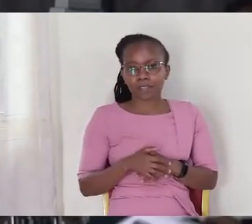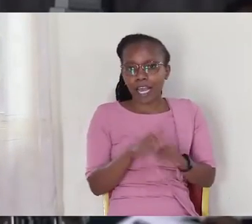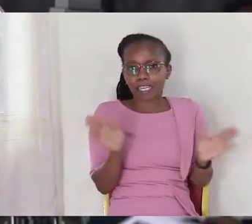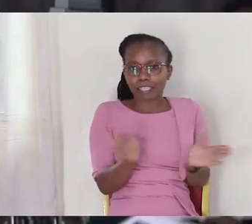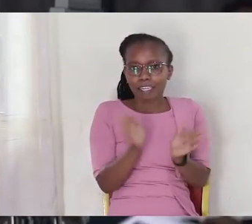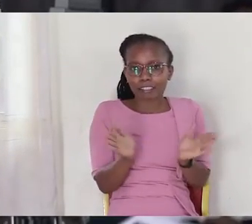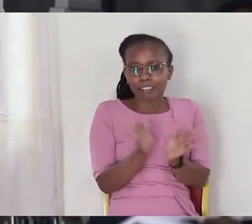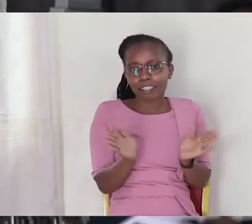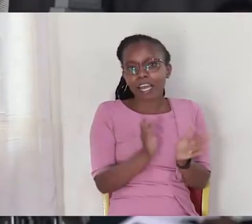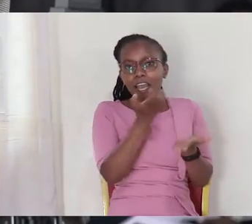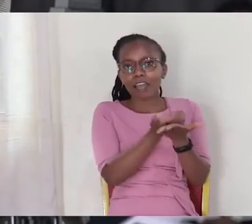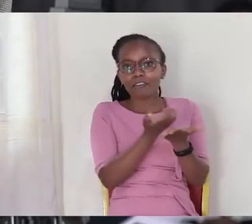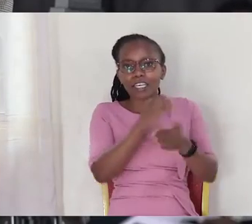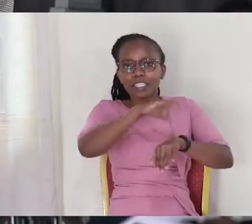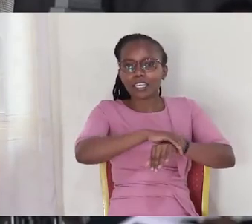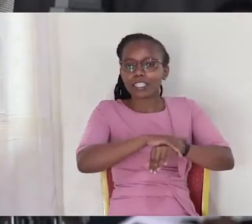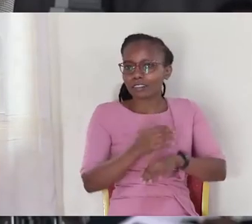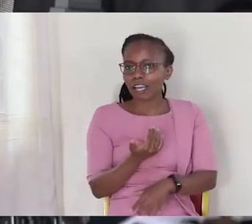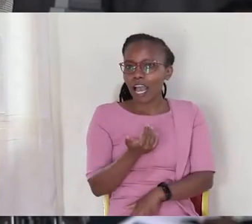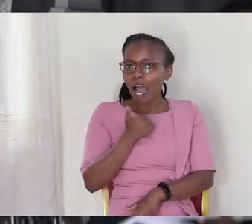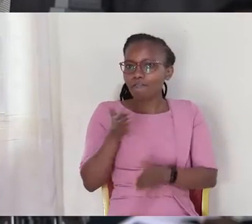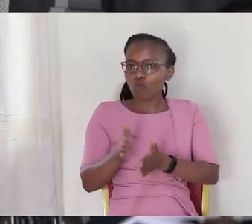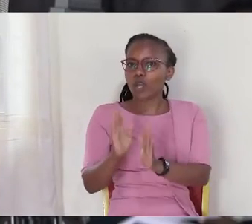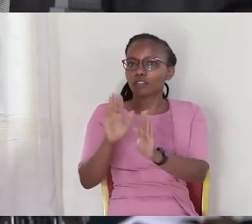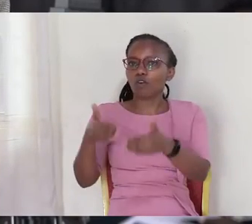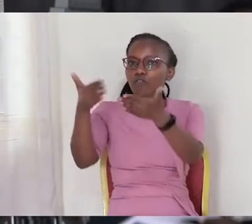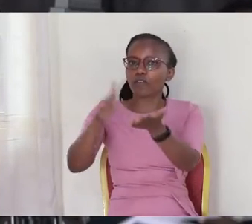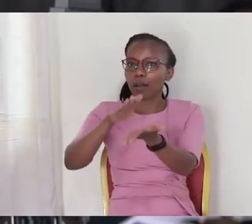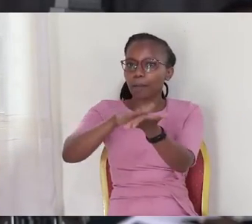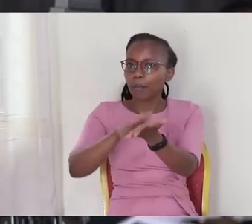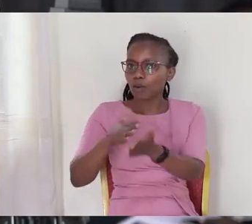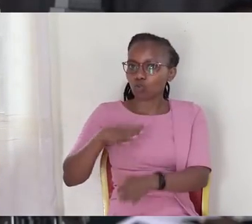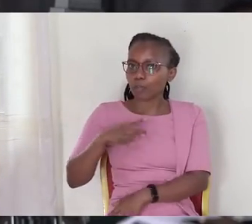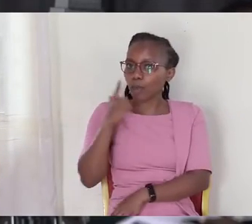get evidence, I think there should be a way of giving remedies to the victims.